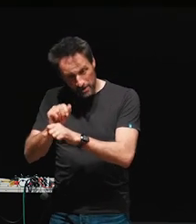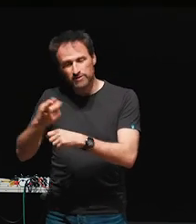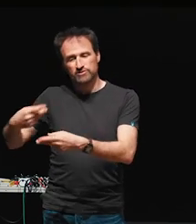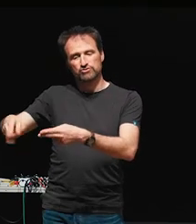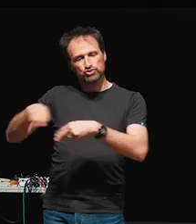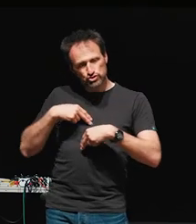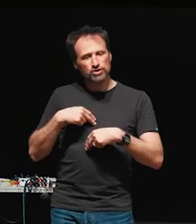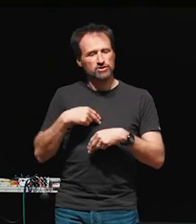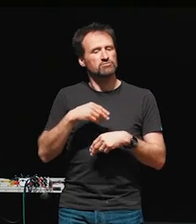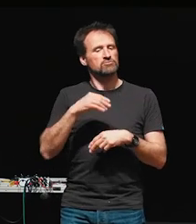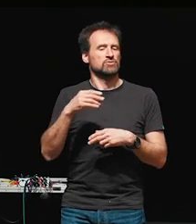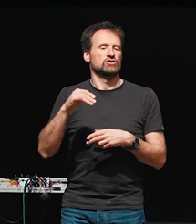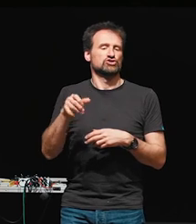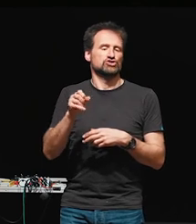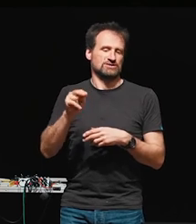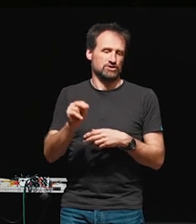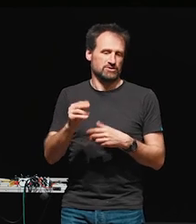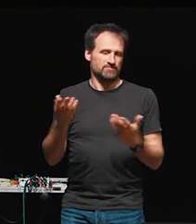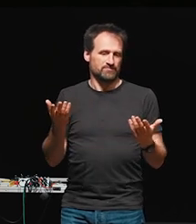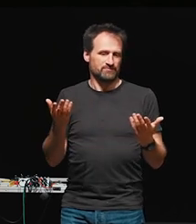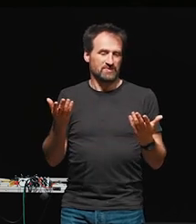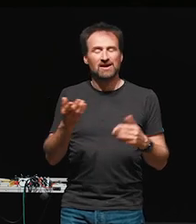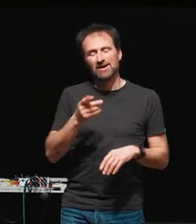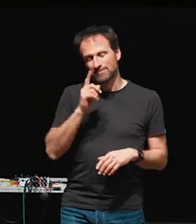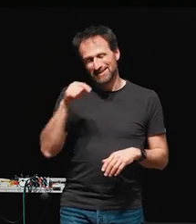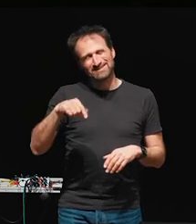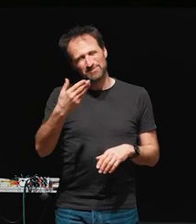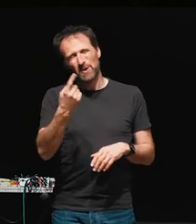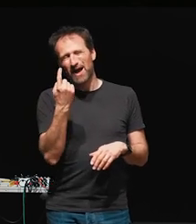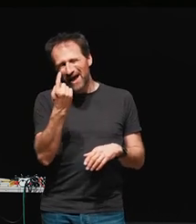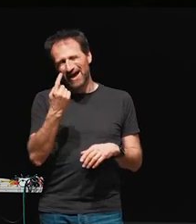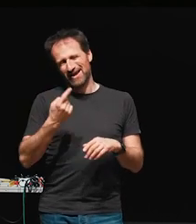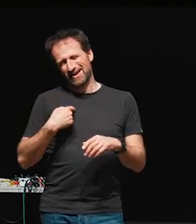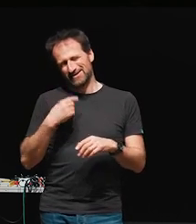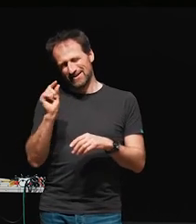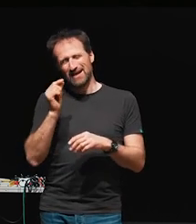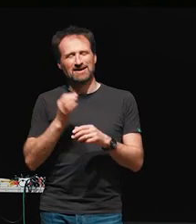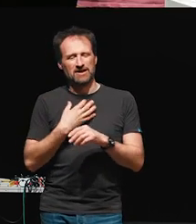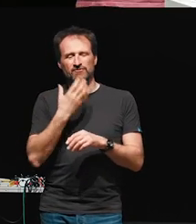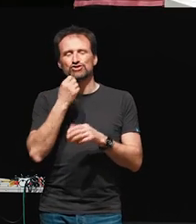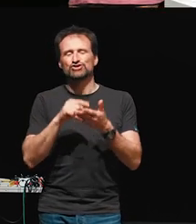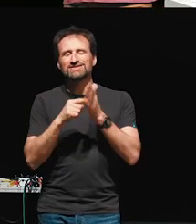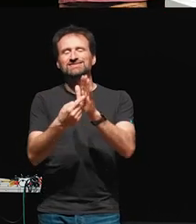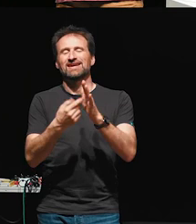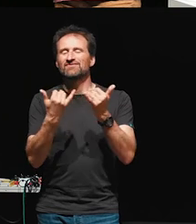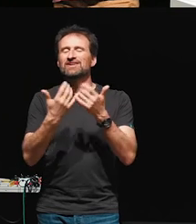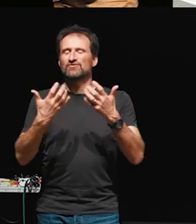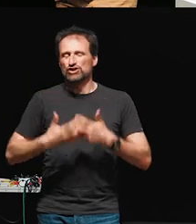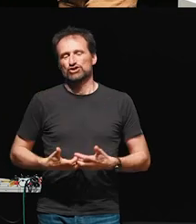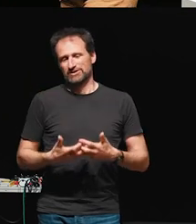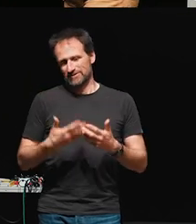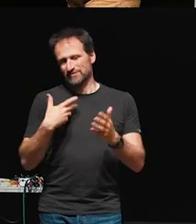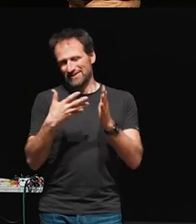So at this point, we've talked about three of the problems that I mentioned. We have one more, and that is testing, and we'll get to that in a bit. But before we do, I want to talk a little bit